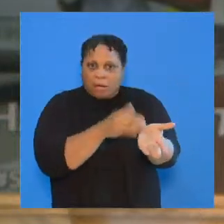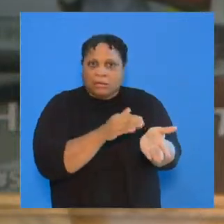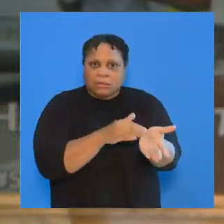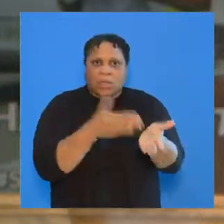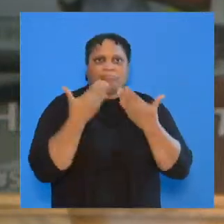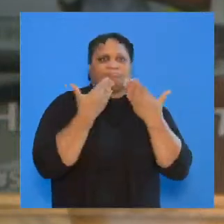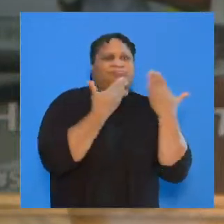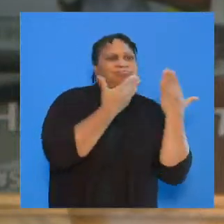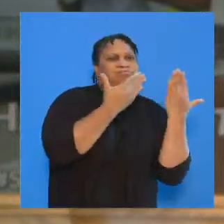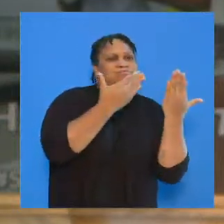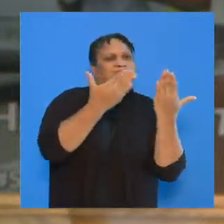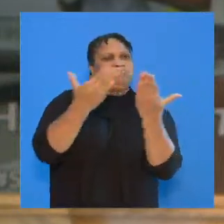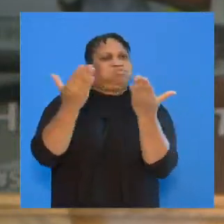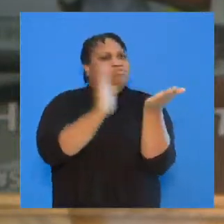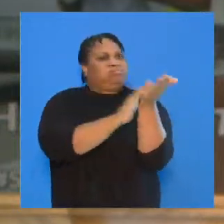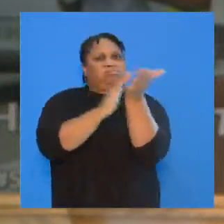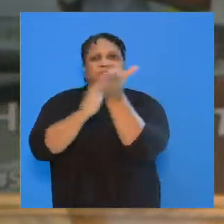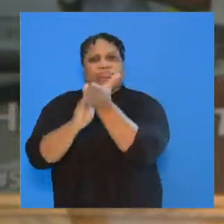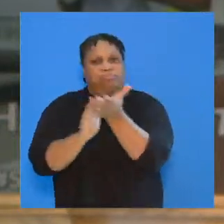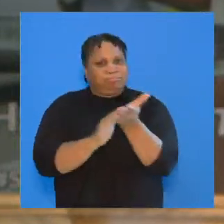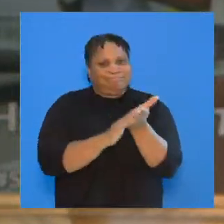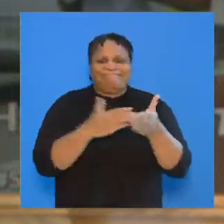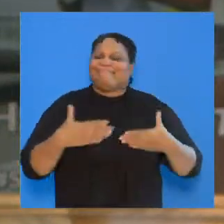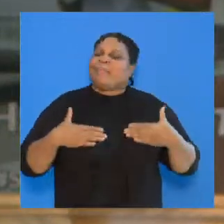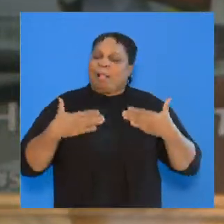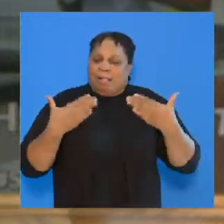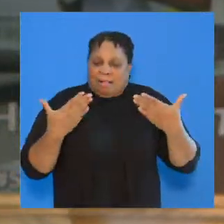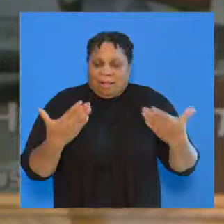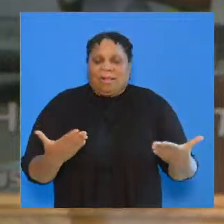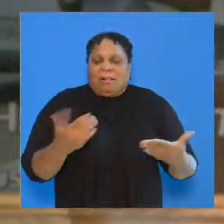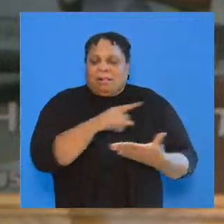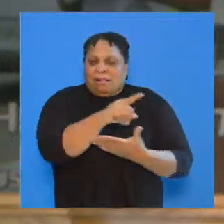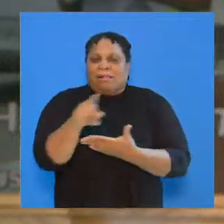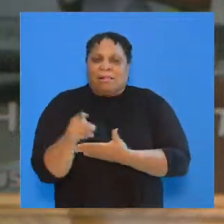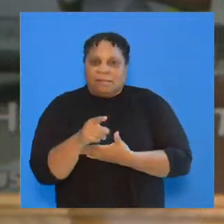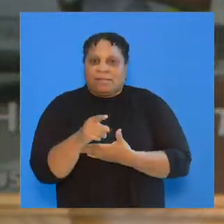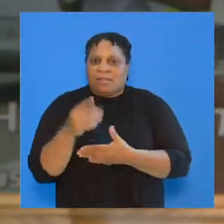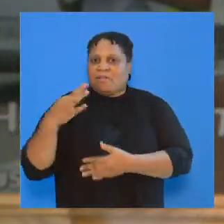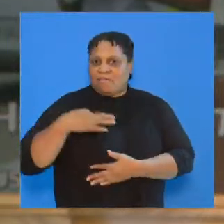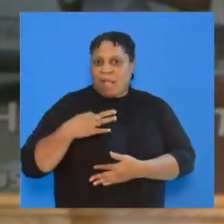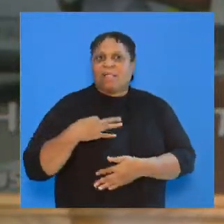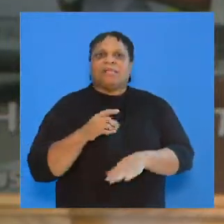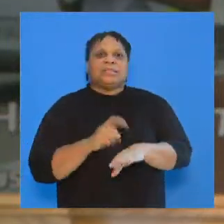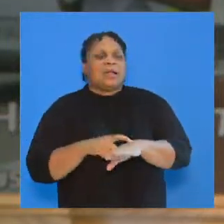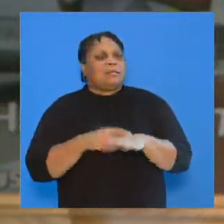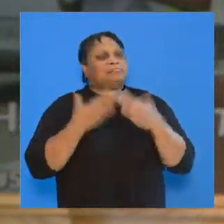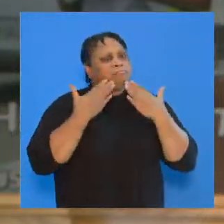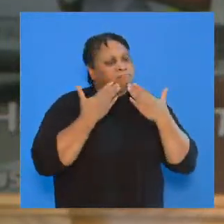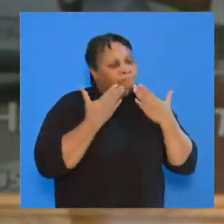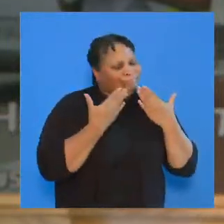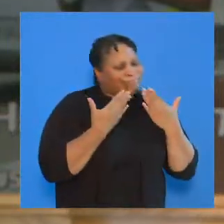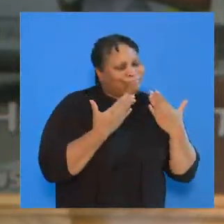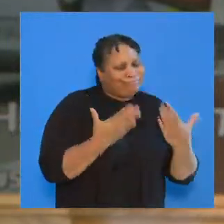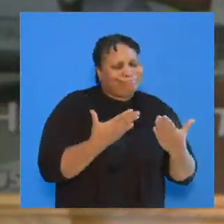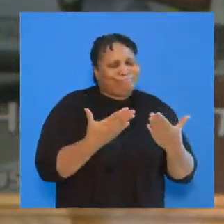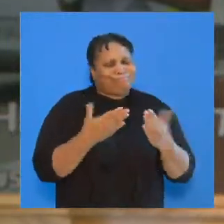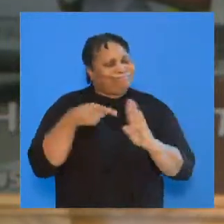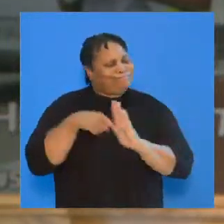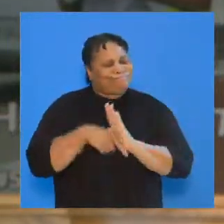to their generosity of these caring professionals who again volunteered their time. Thank you truly for all that you have